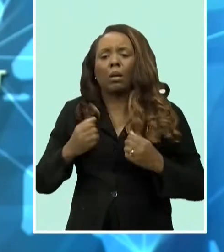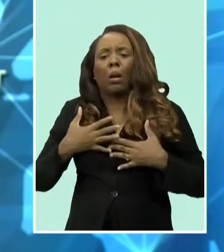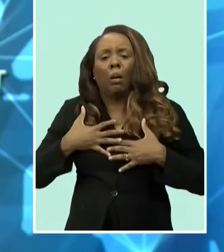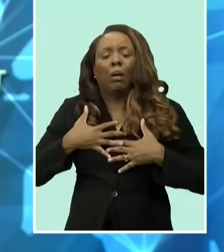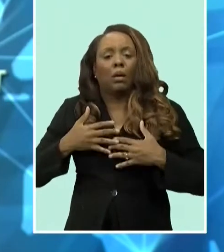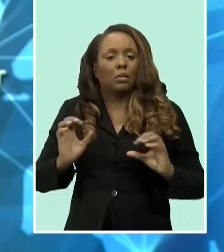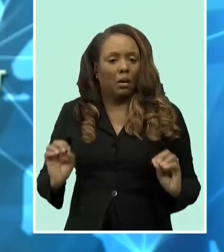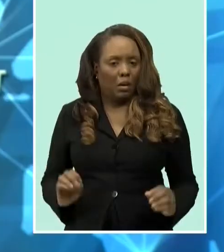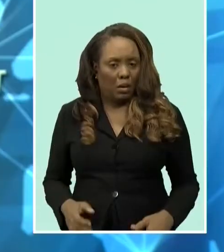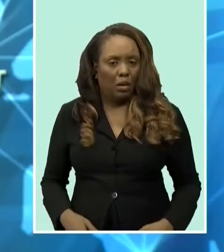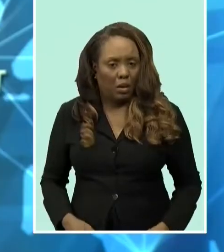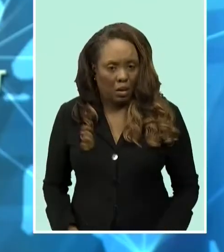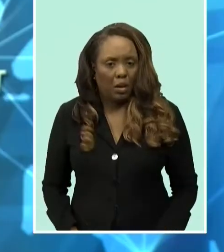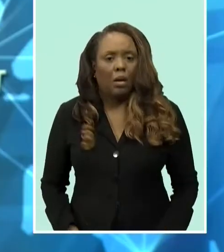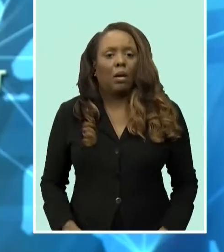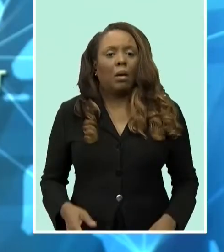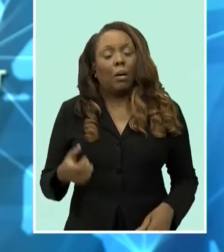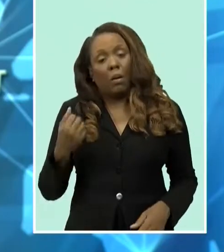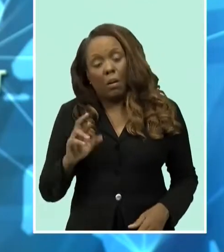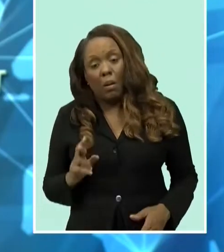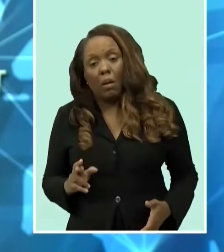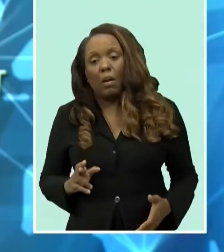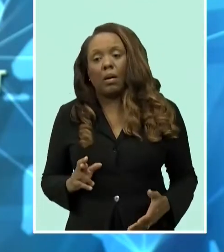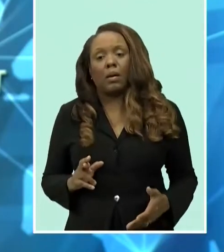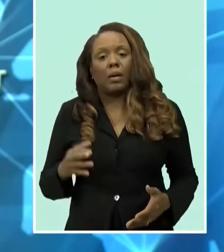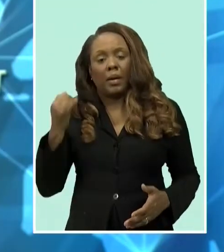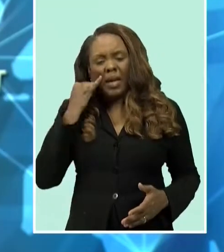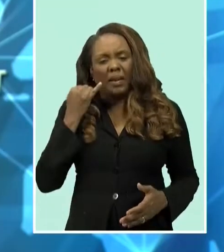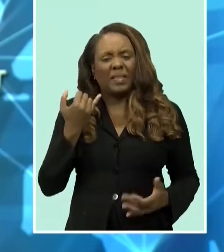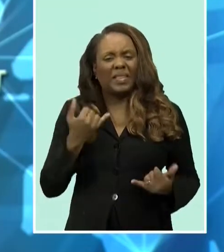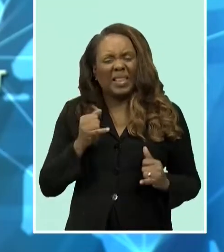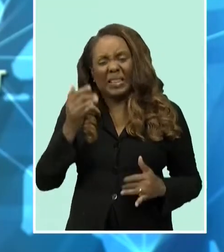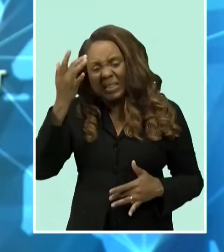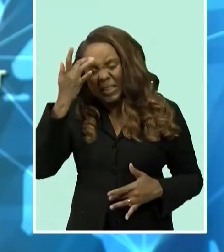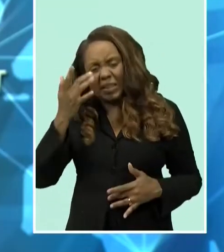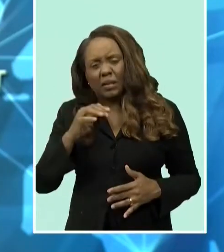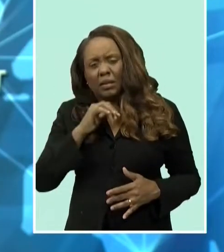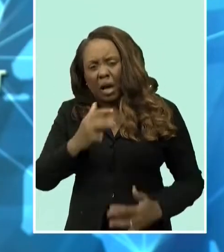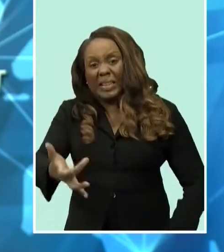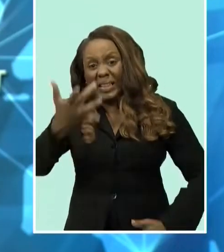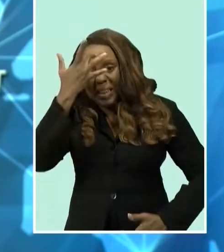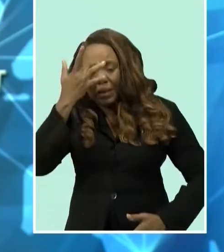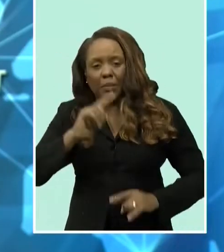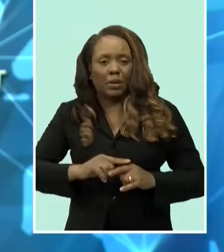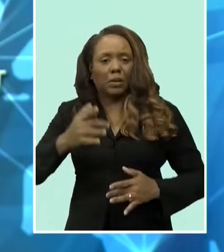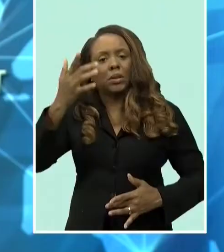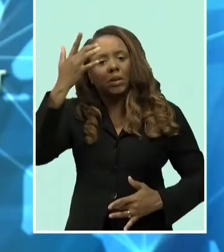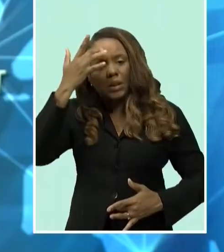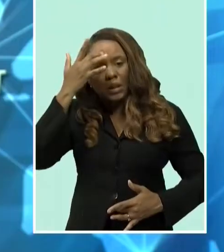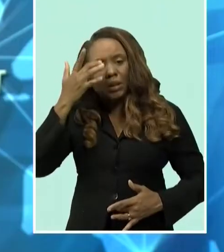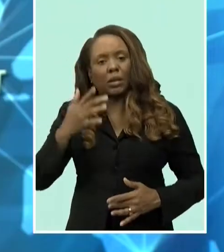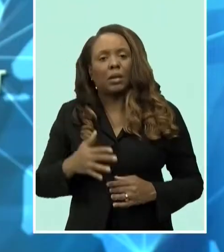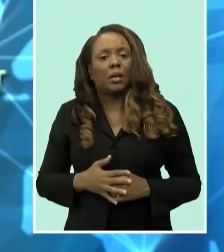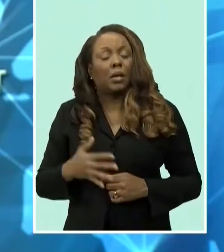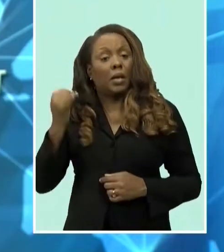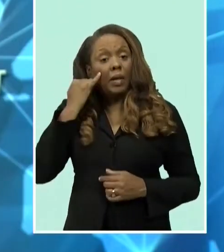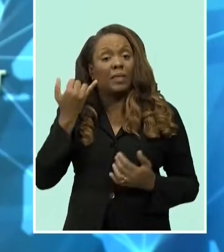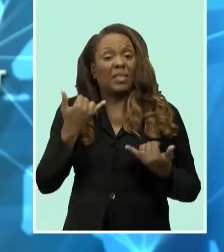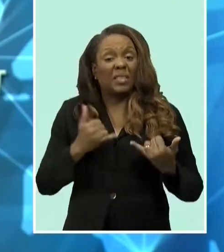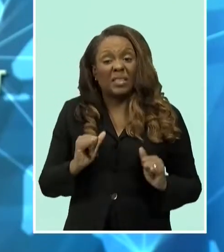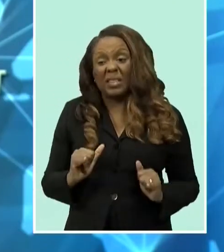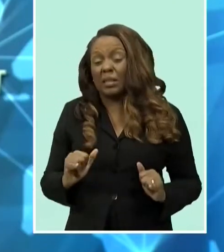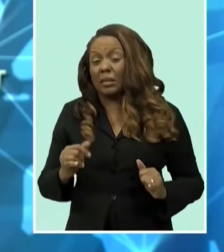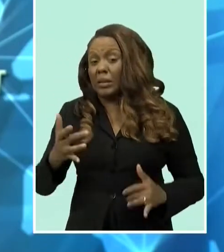prior to discharge. It said if the individual remains symptomatic, isolation must be extended for a full 10-day